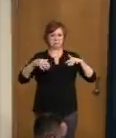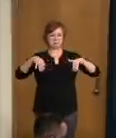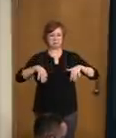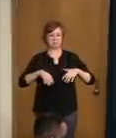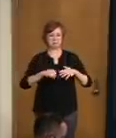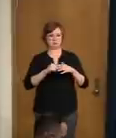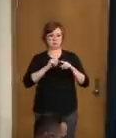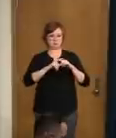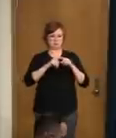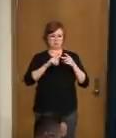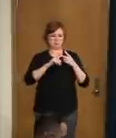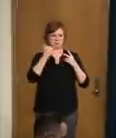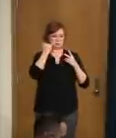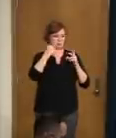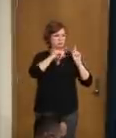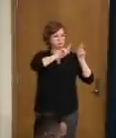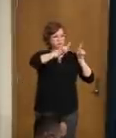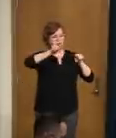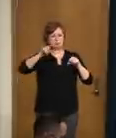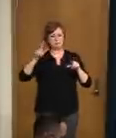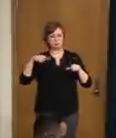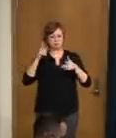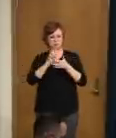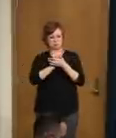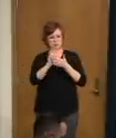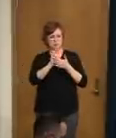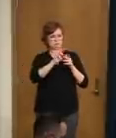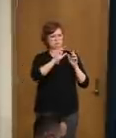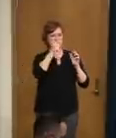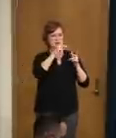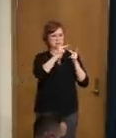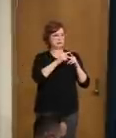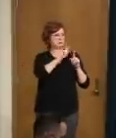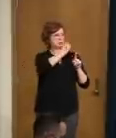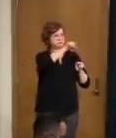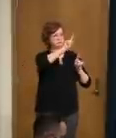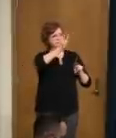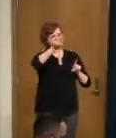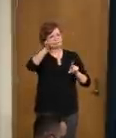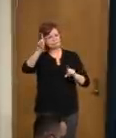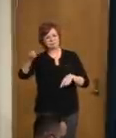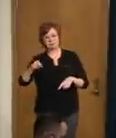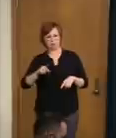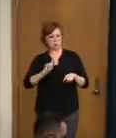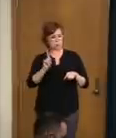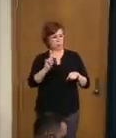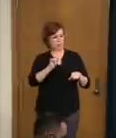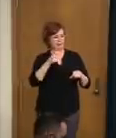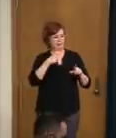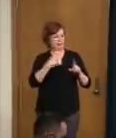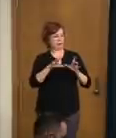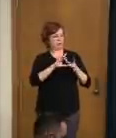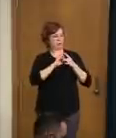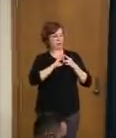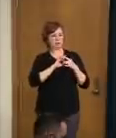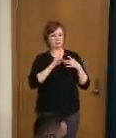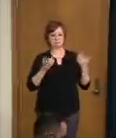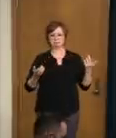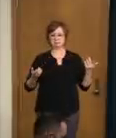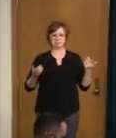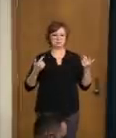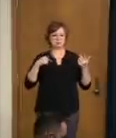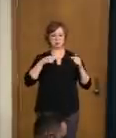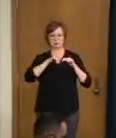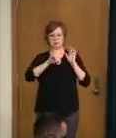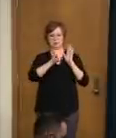But if someone went to 10 different places over 2 weeks, you can't really say where the exposure happened. So that's the other challenge. But again, slowing things down,